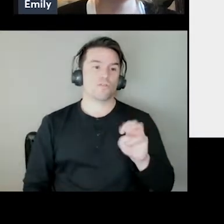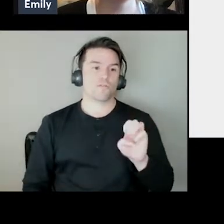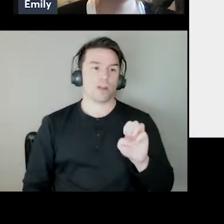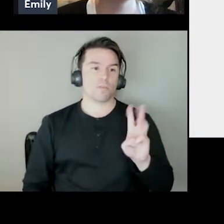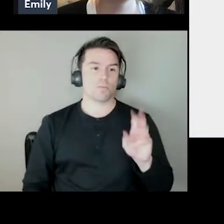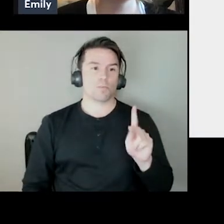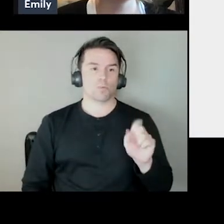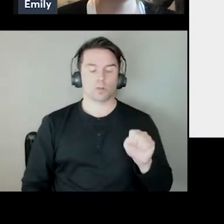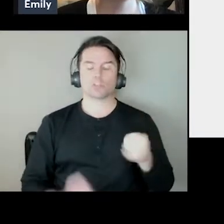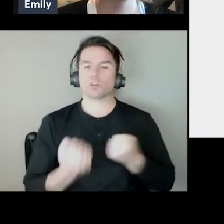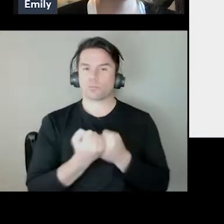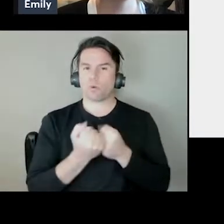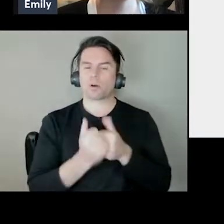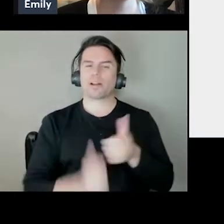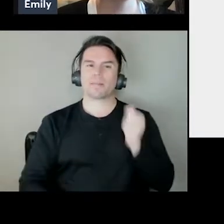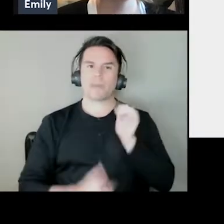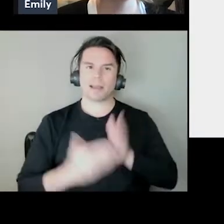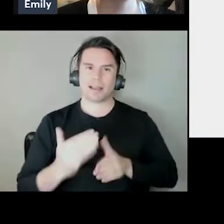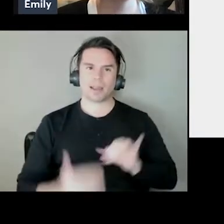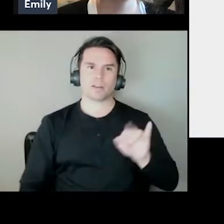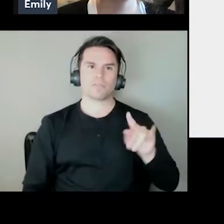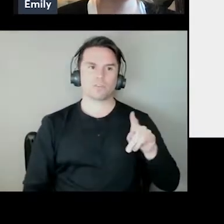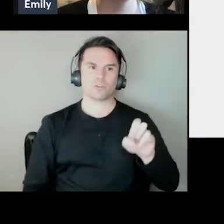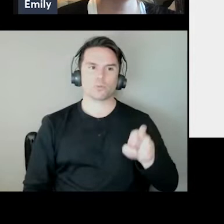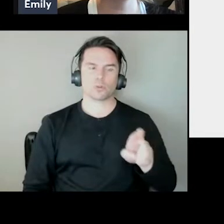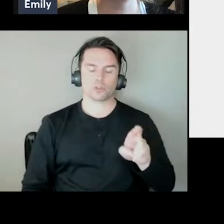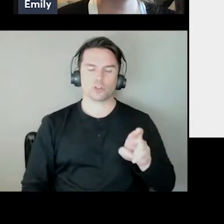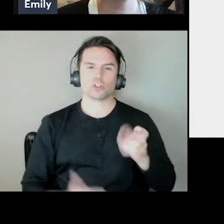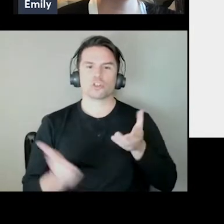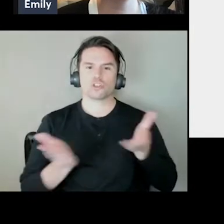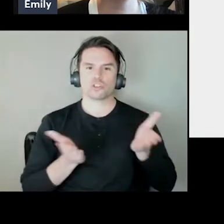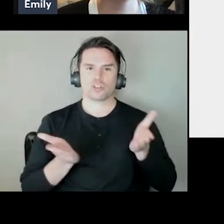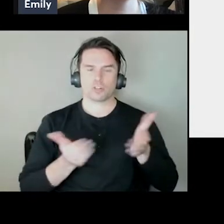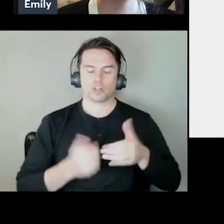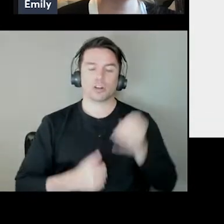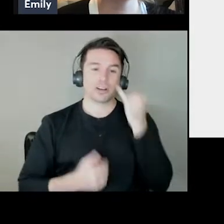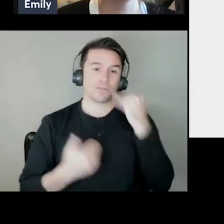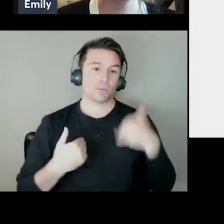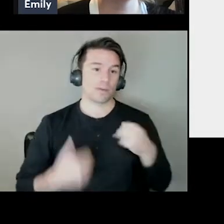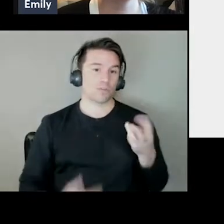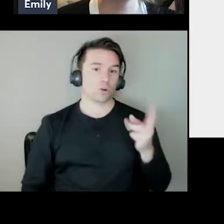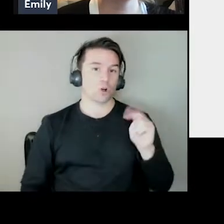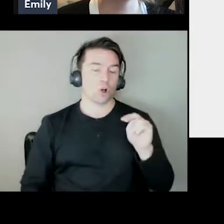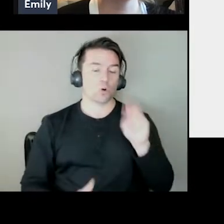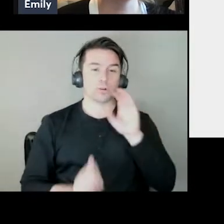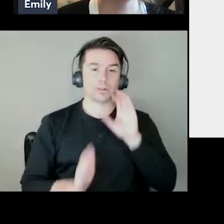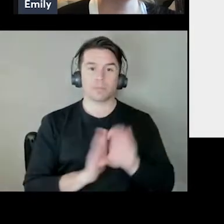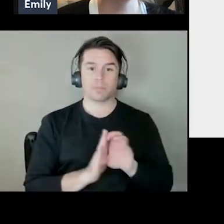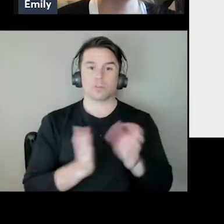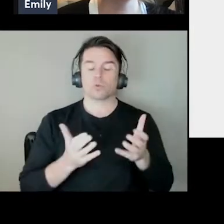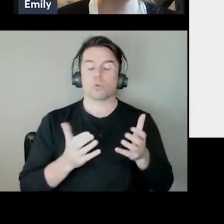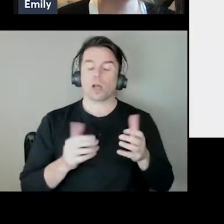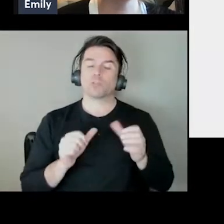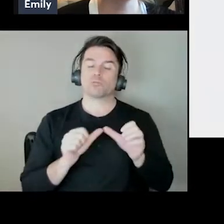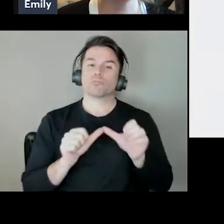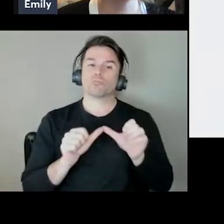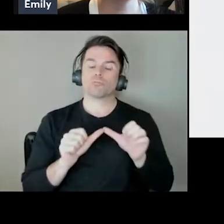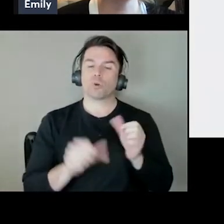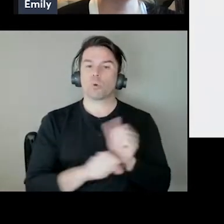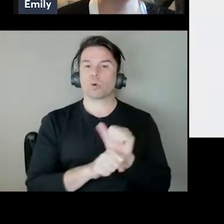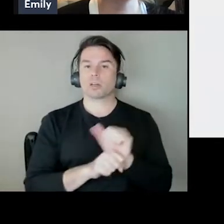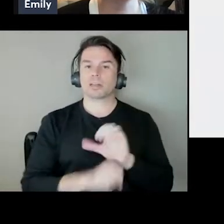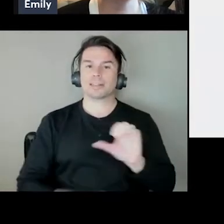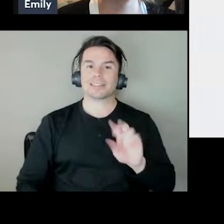server. Now, if you have your own custom image and if you still want to, continue working on EC2 instances, you can actually pull that